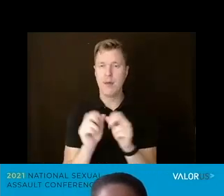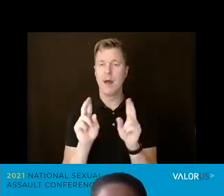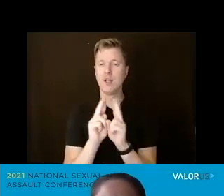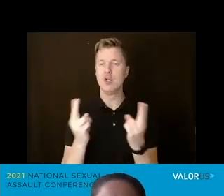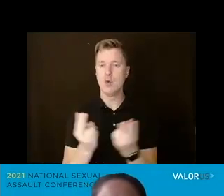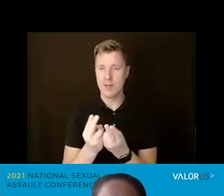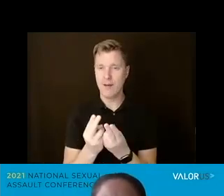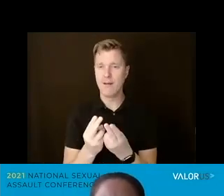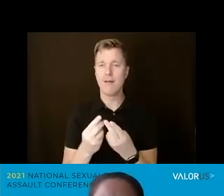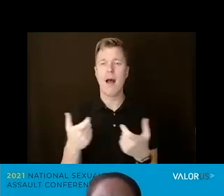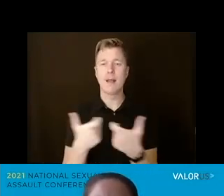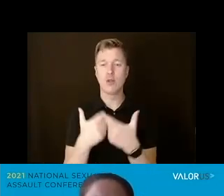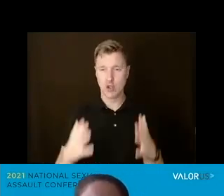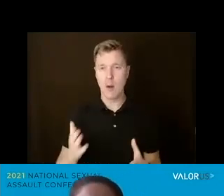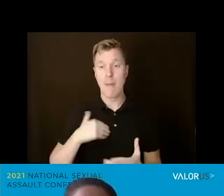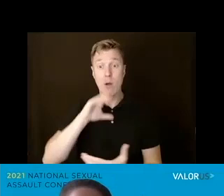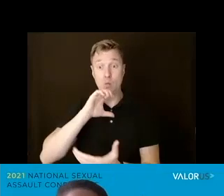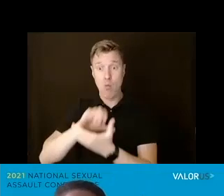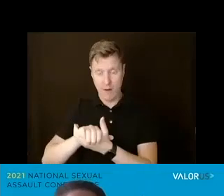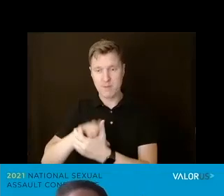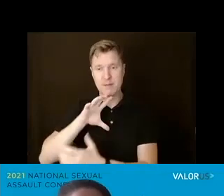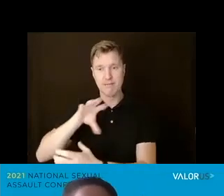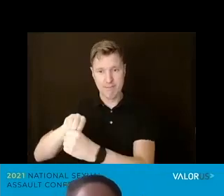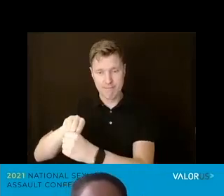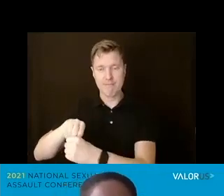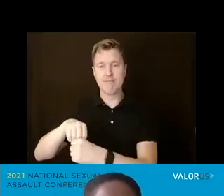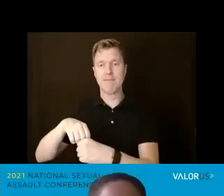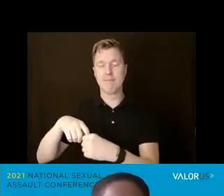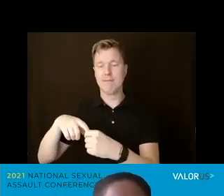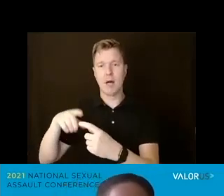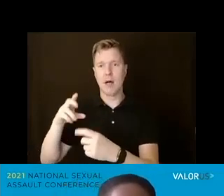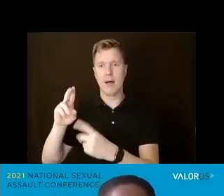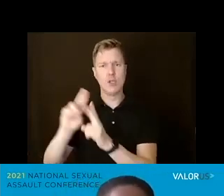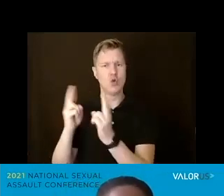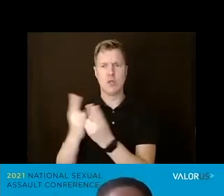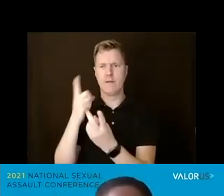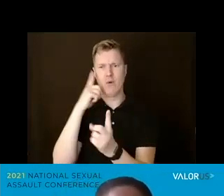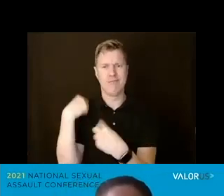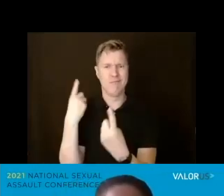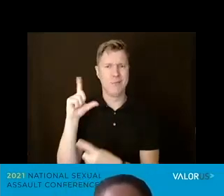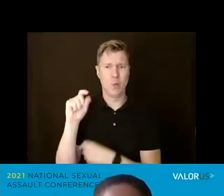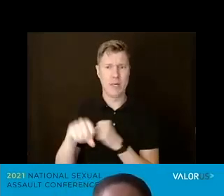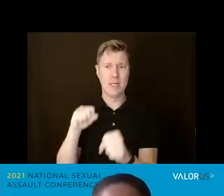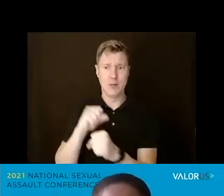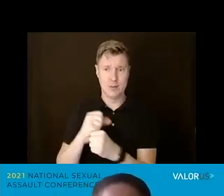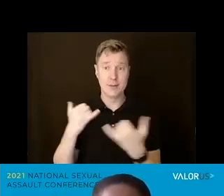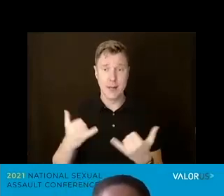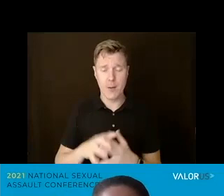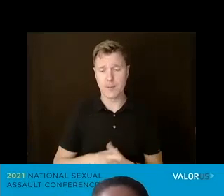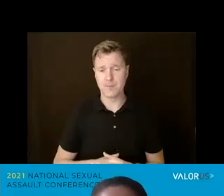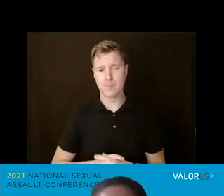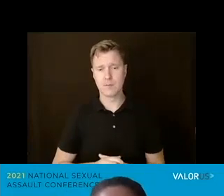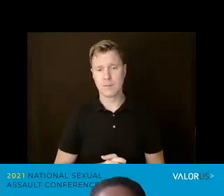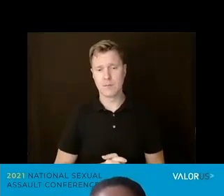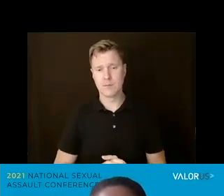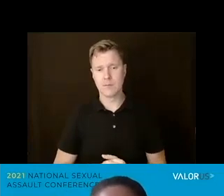So my wife has been in the union for 2 decades now. And, you know,